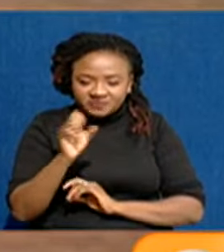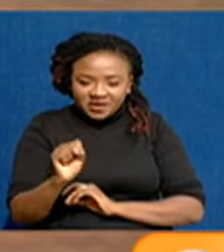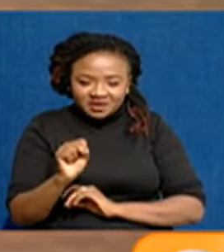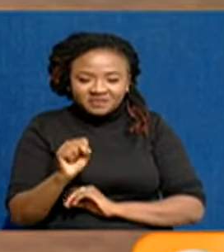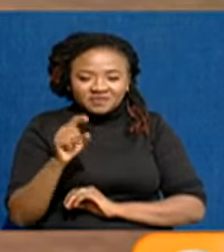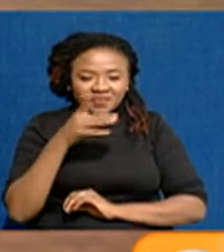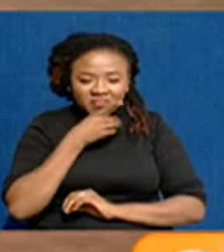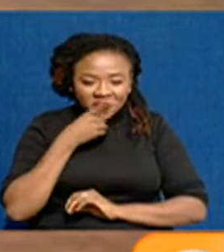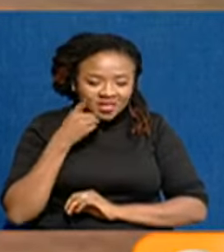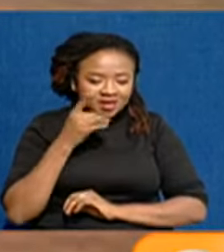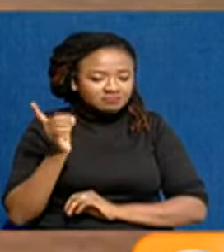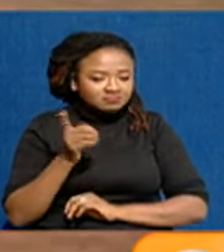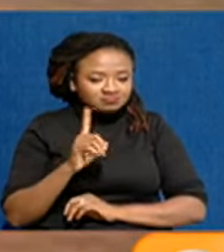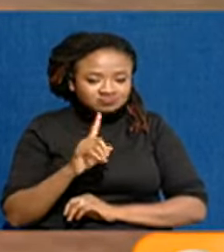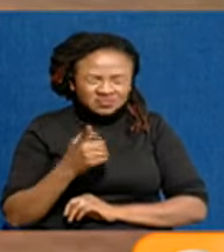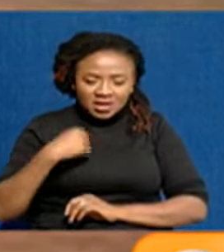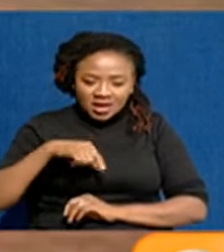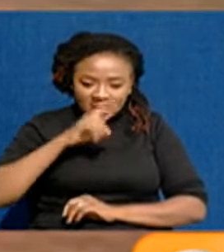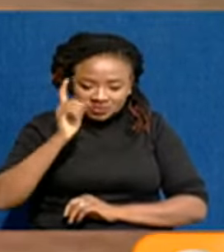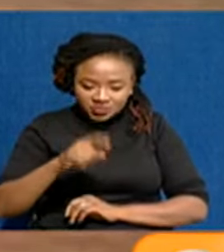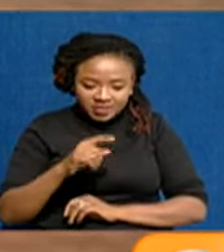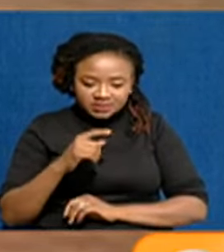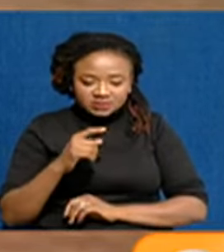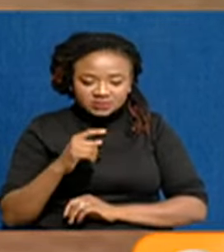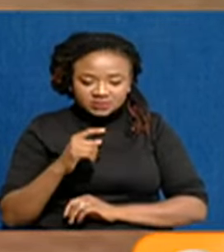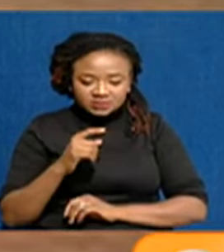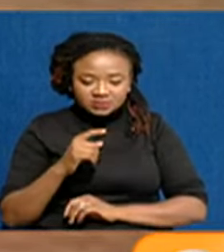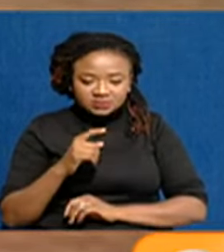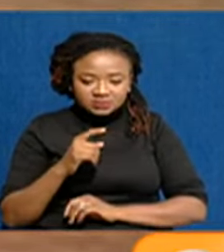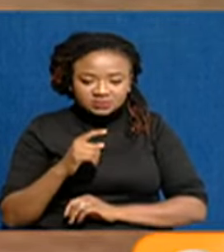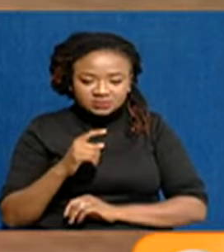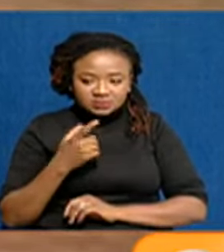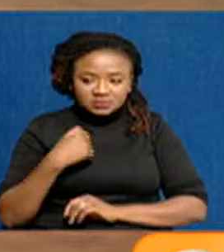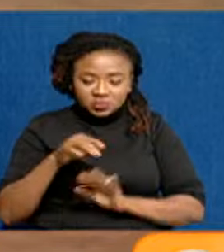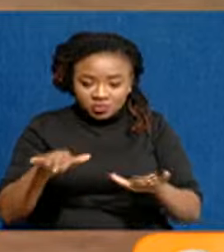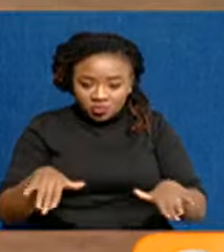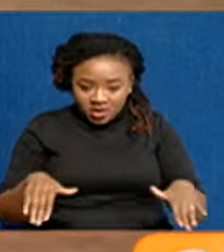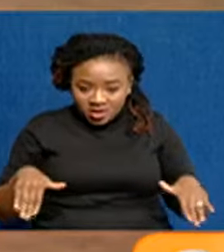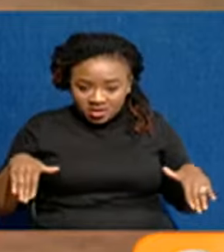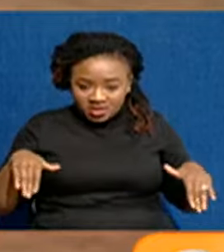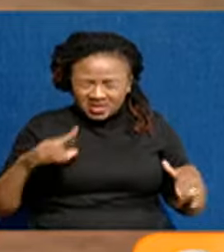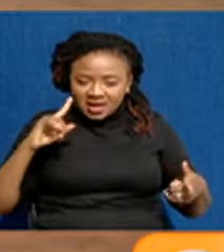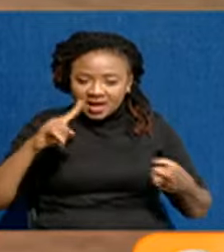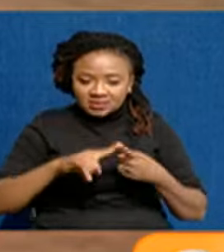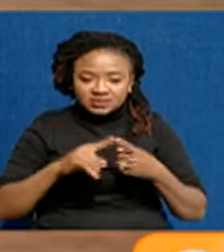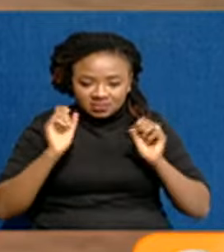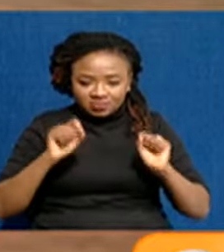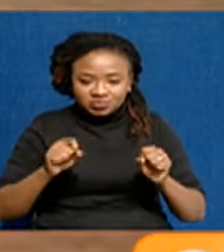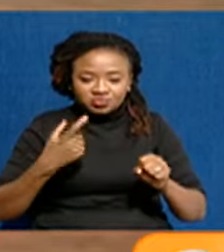wet. Okay. So we have to wait until... Yeah, not really. We have to wait until we are able to now